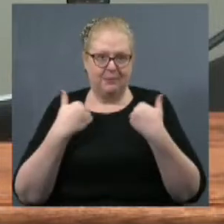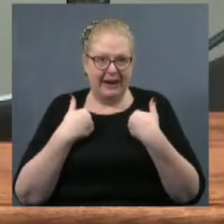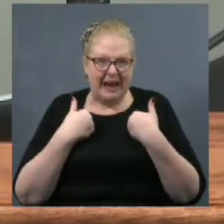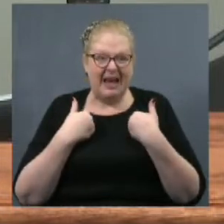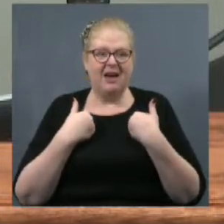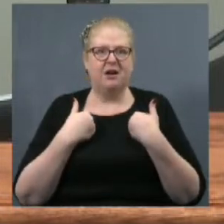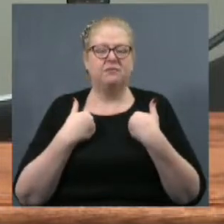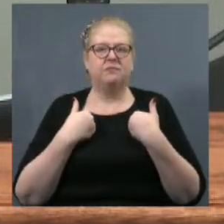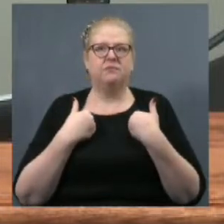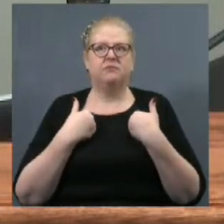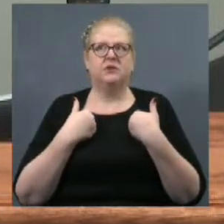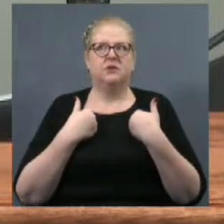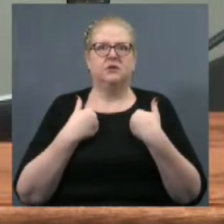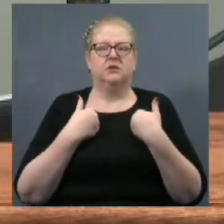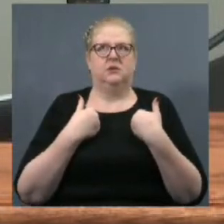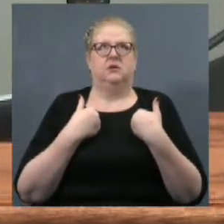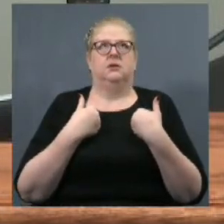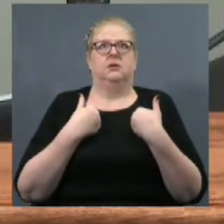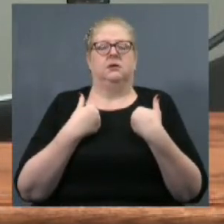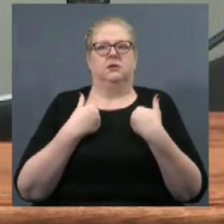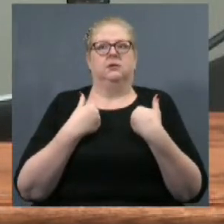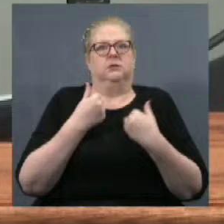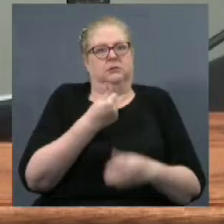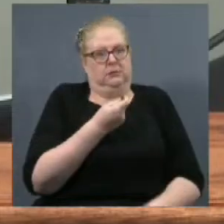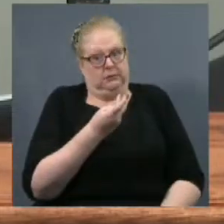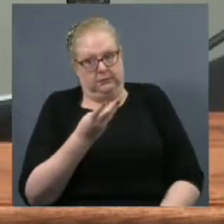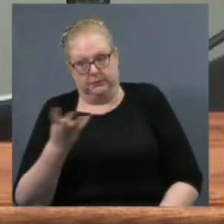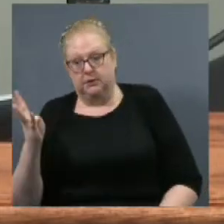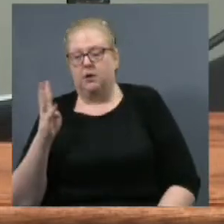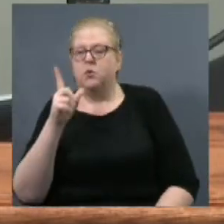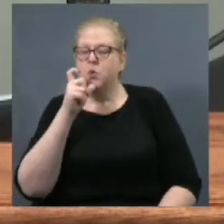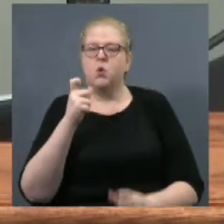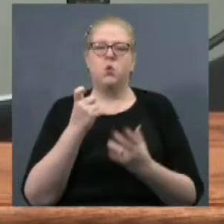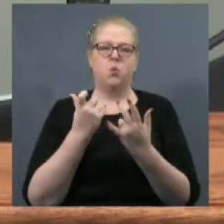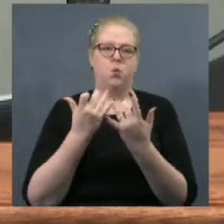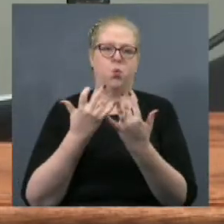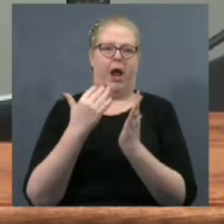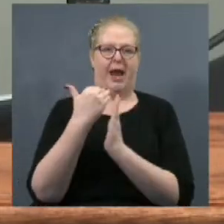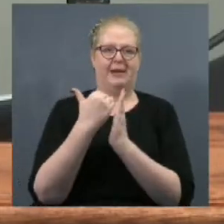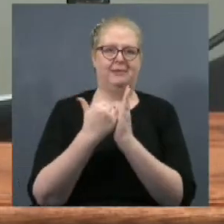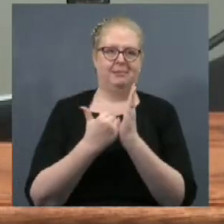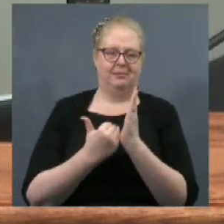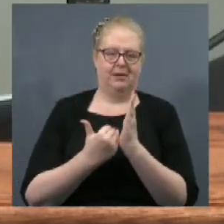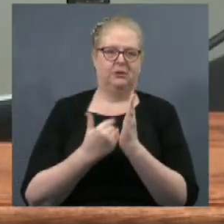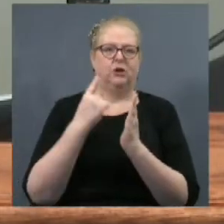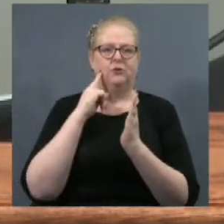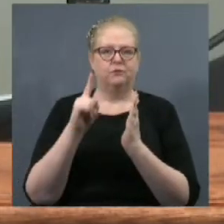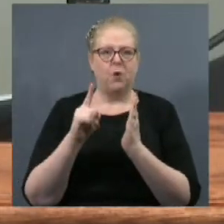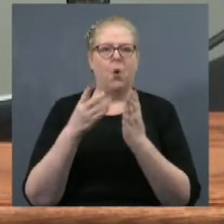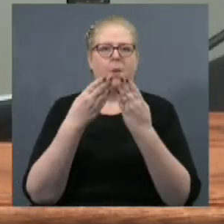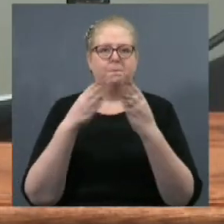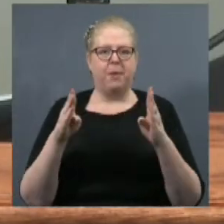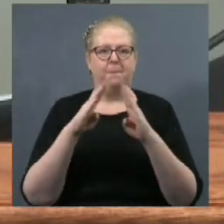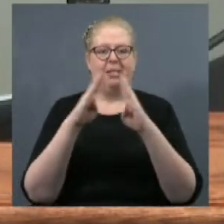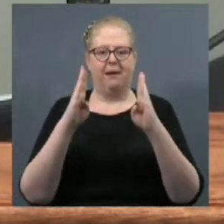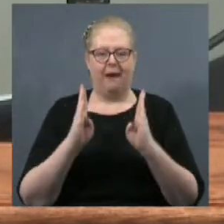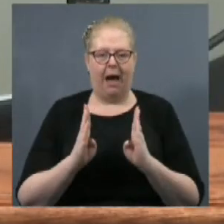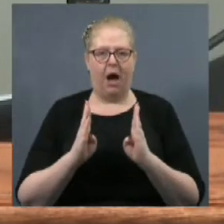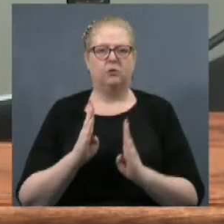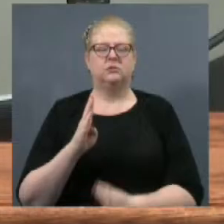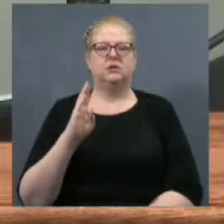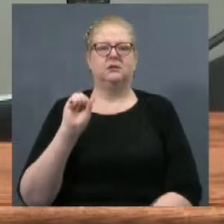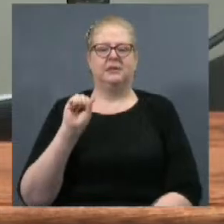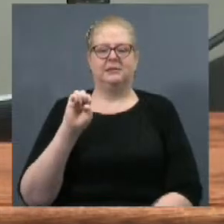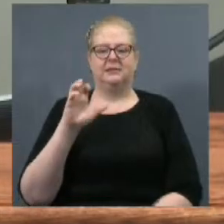not vacancies, a number of wait lists of public housing and Section 8 vouchers in the